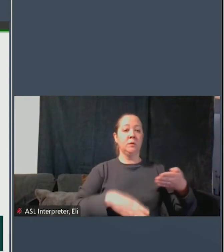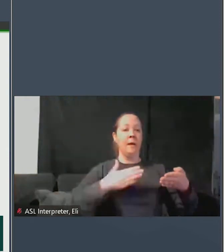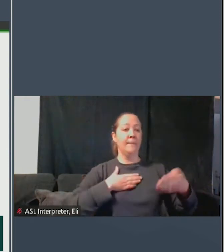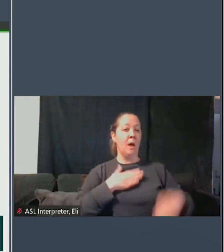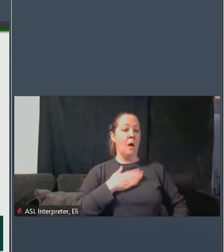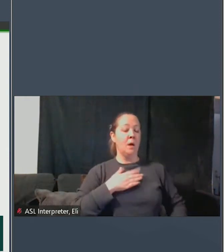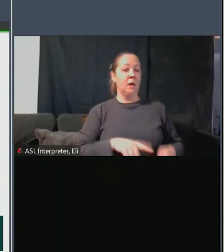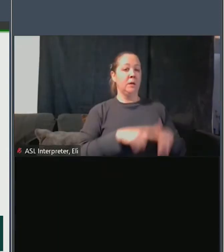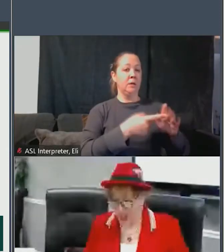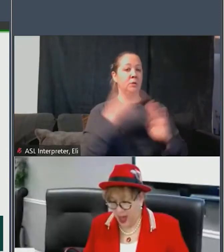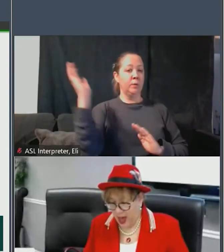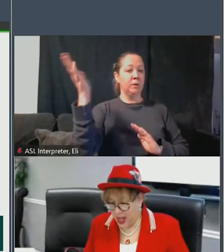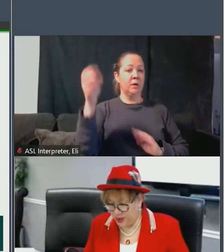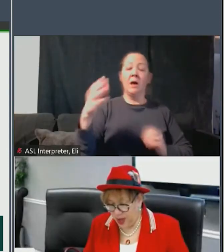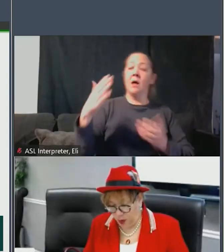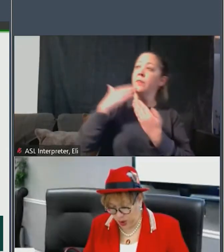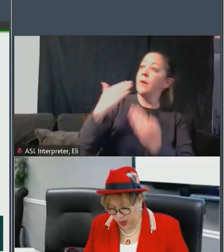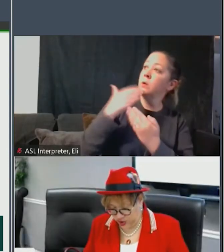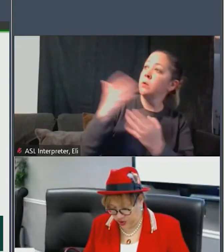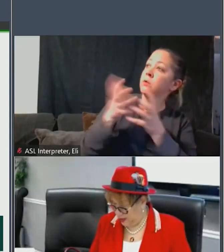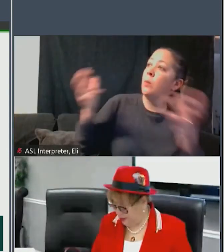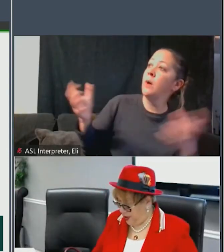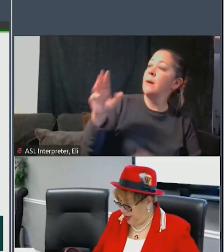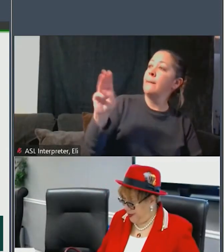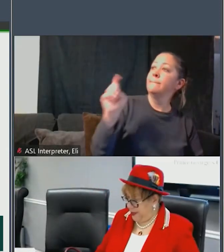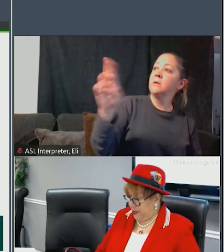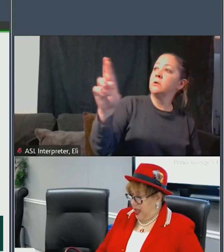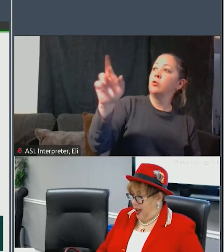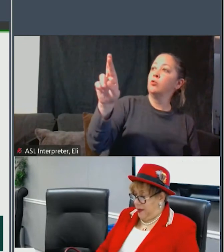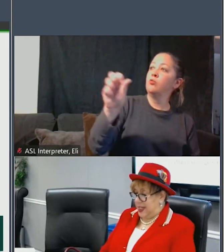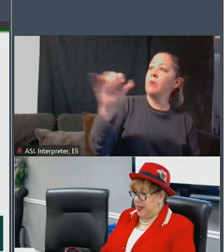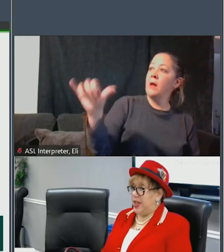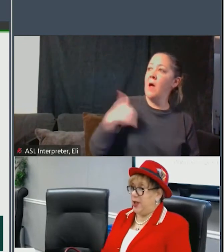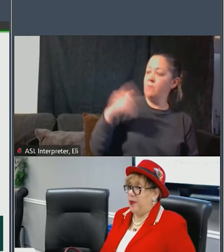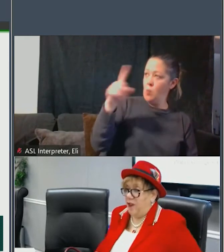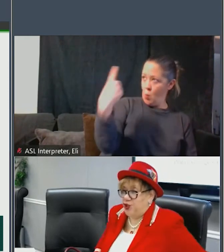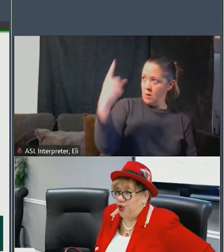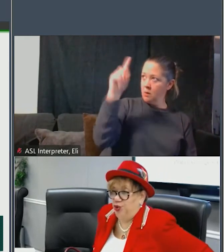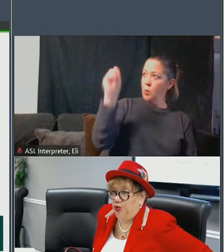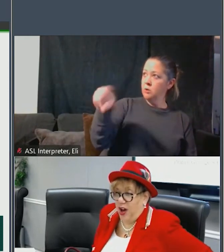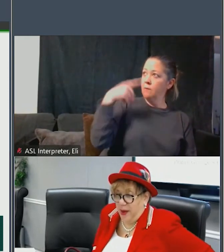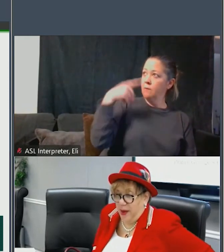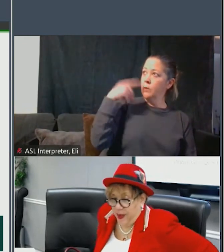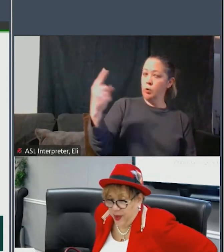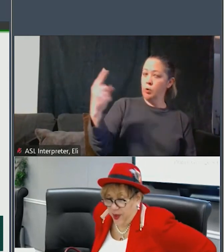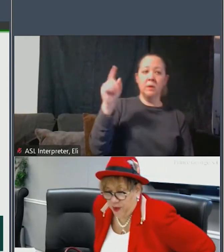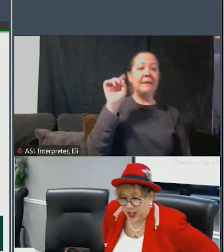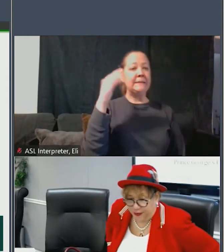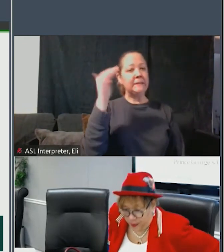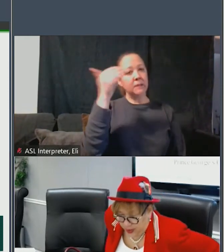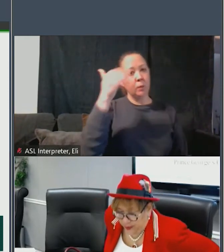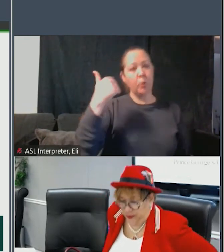you so much, Mr. Ray. I do have one question for you. It seems like we have two